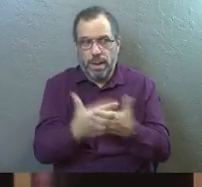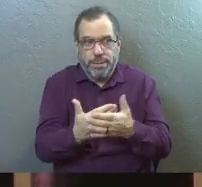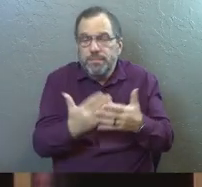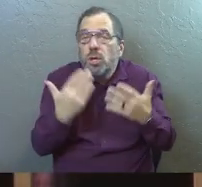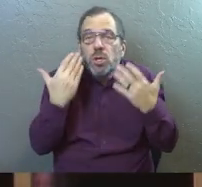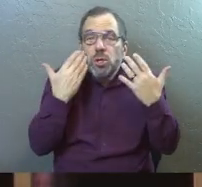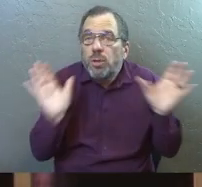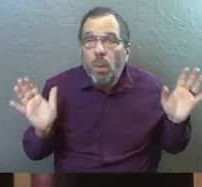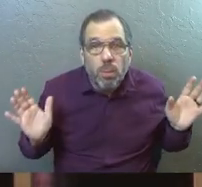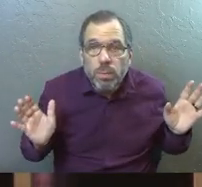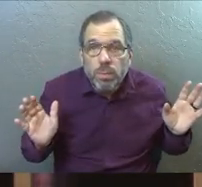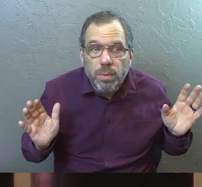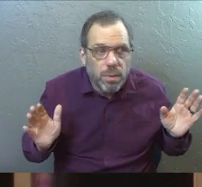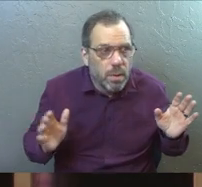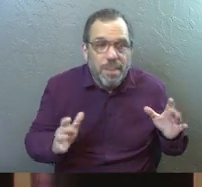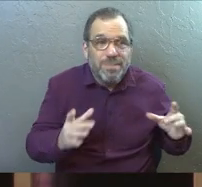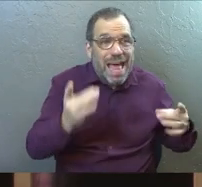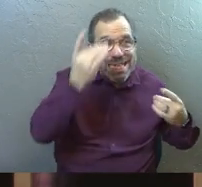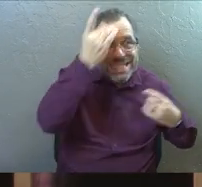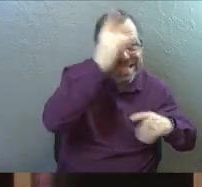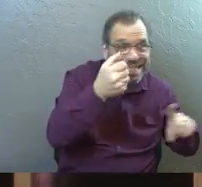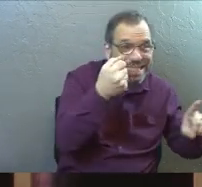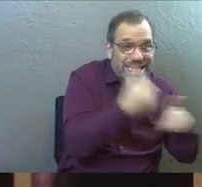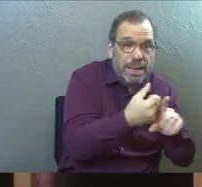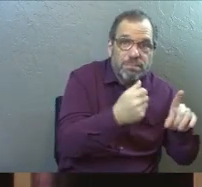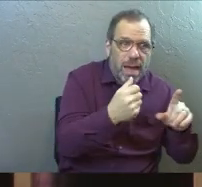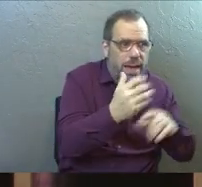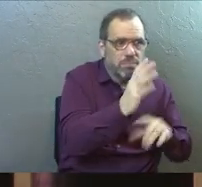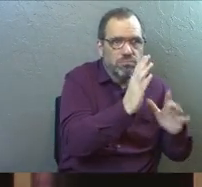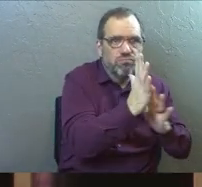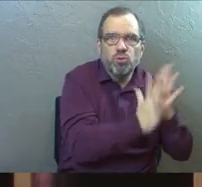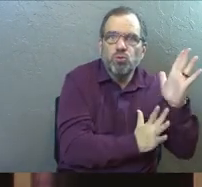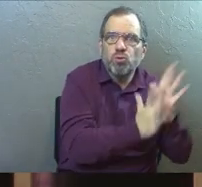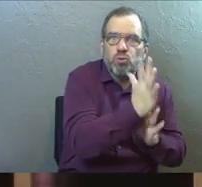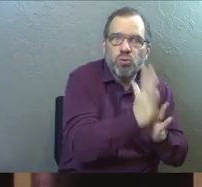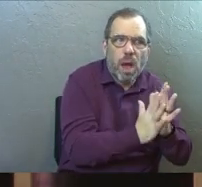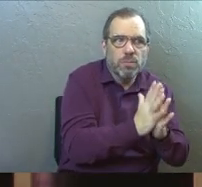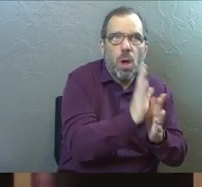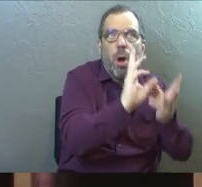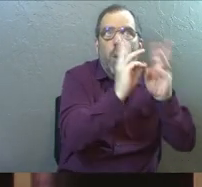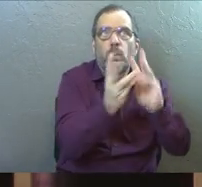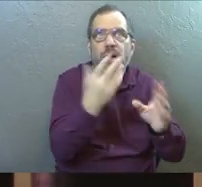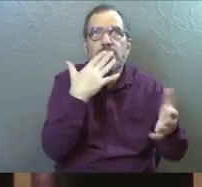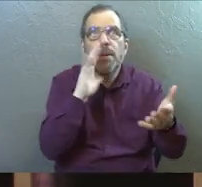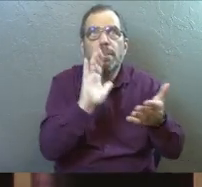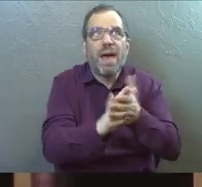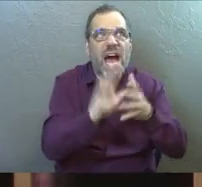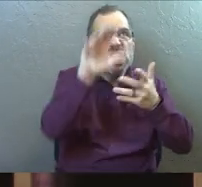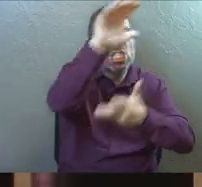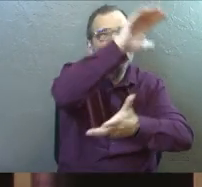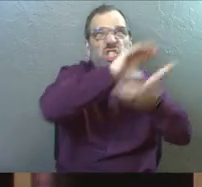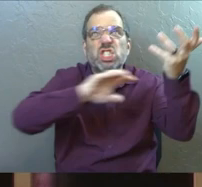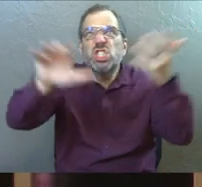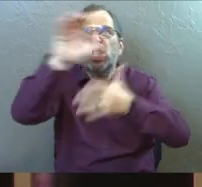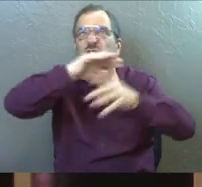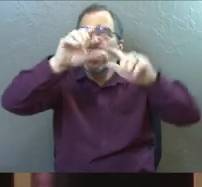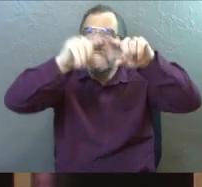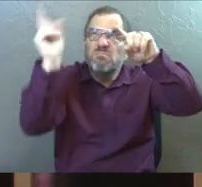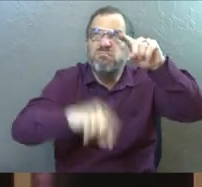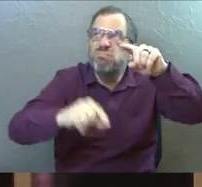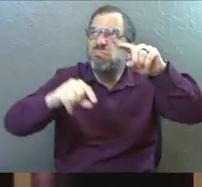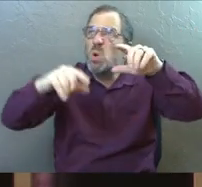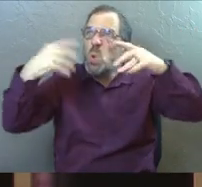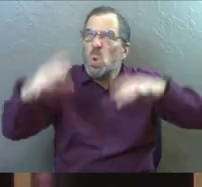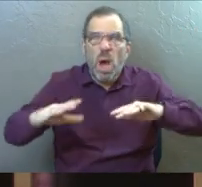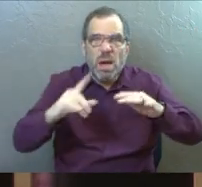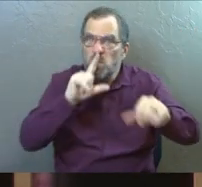How do I know that disease might not hit my crops, that the weather might go bad? How do I know? What